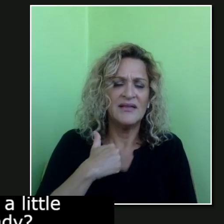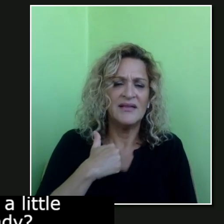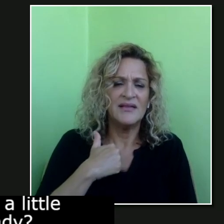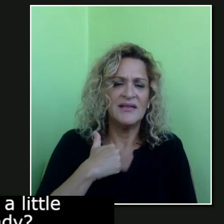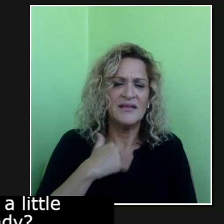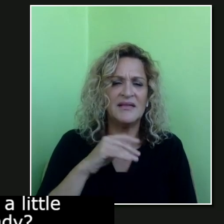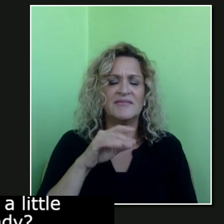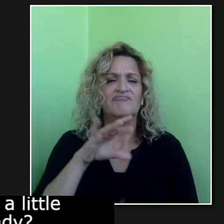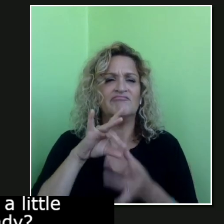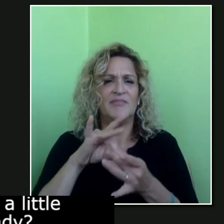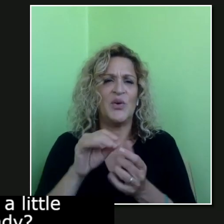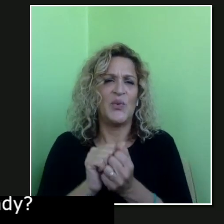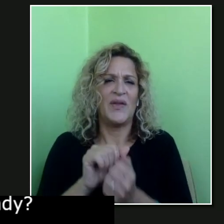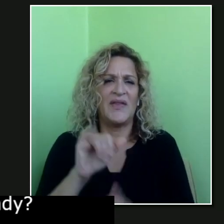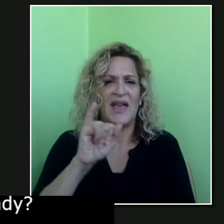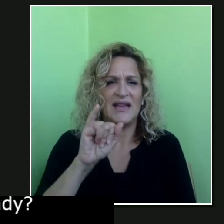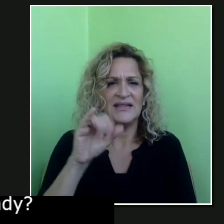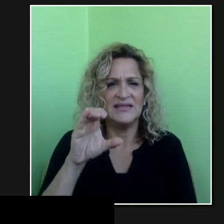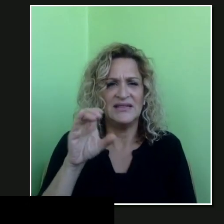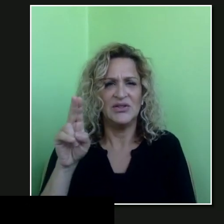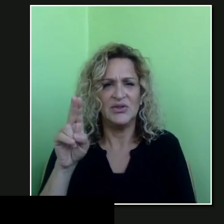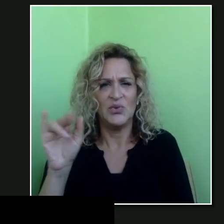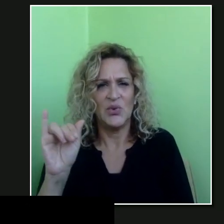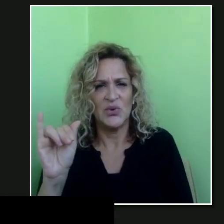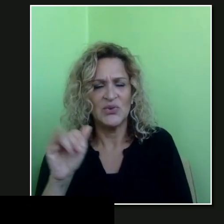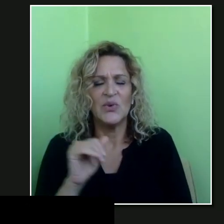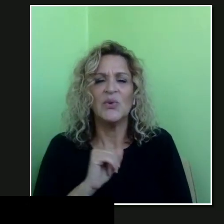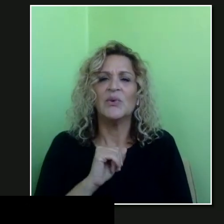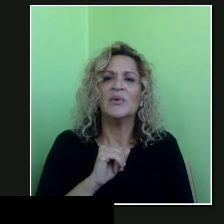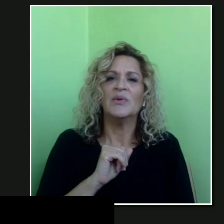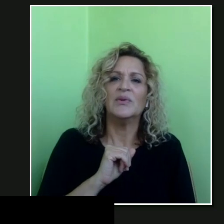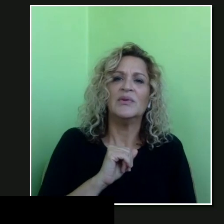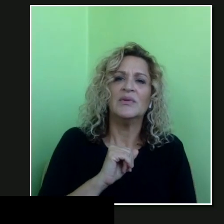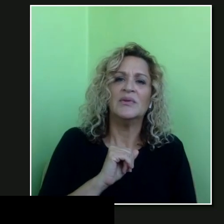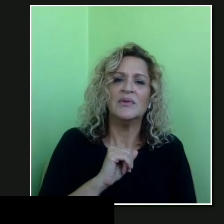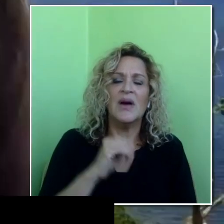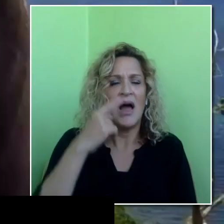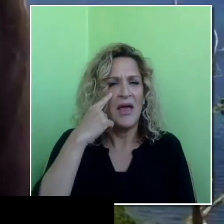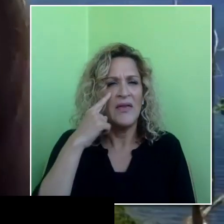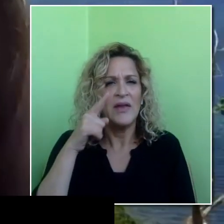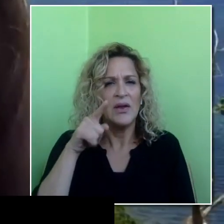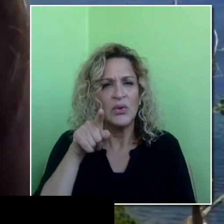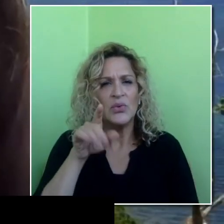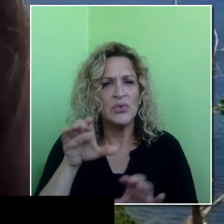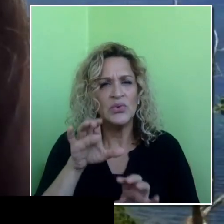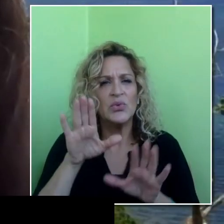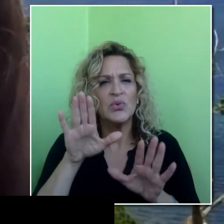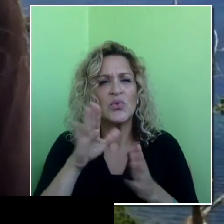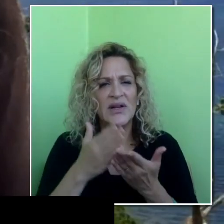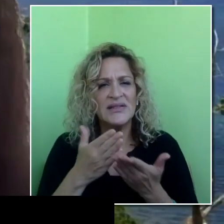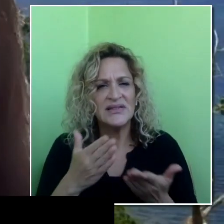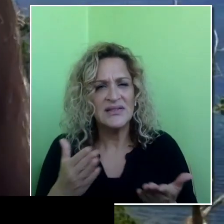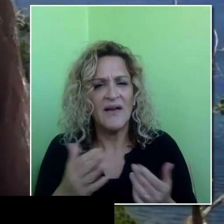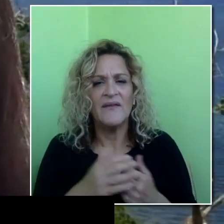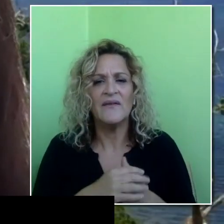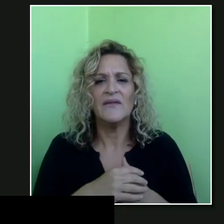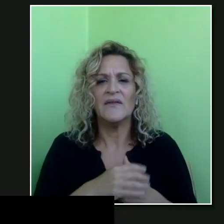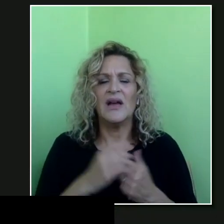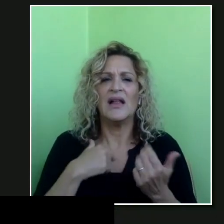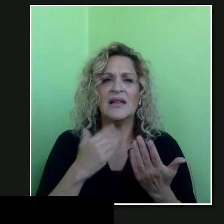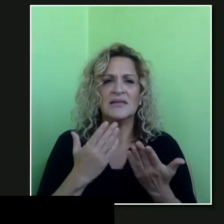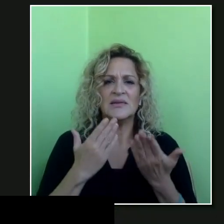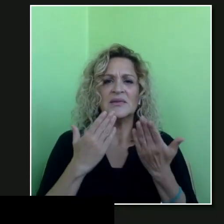ITU as well. I think you're doing like really, really great stuff. I'd like to present a little bit